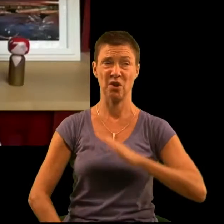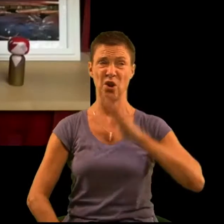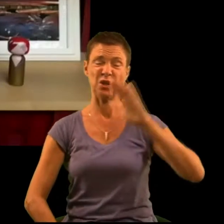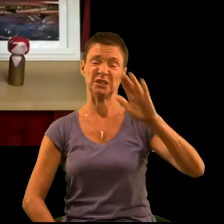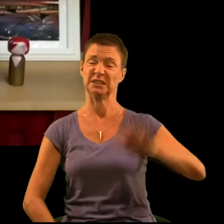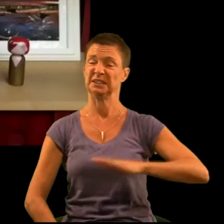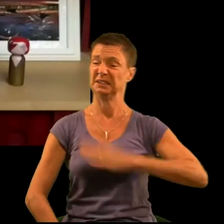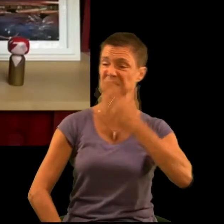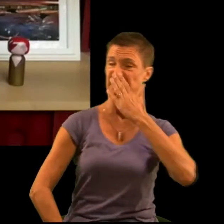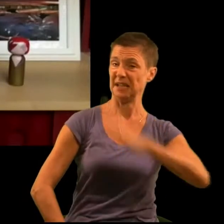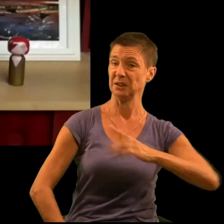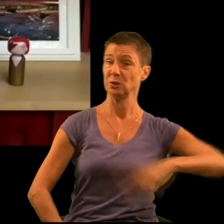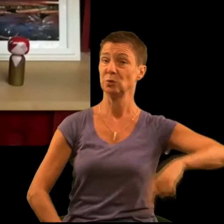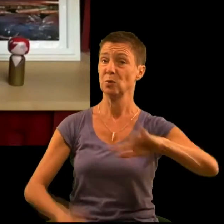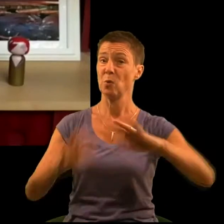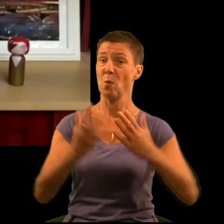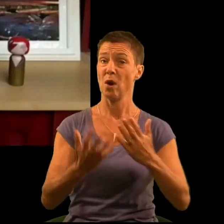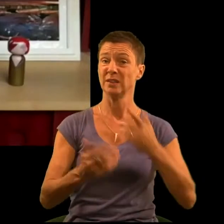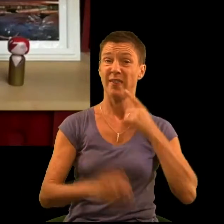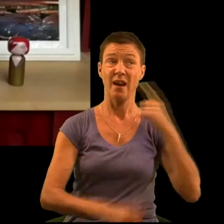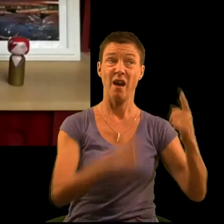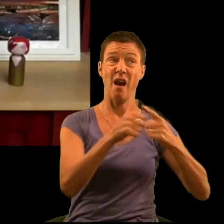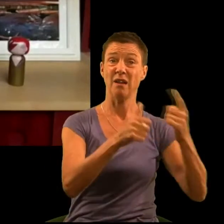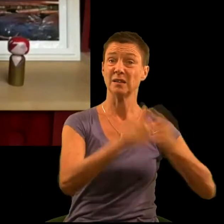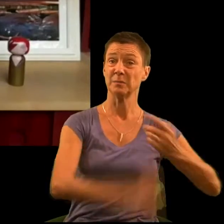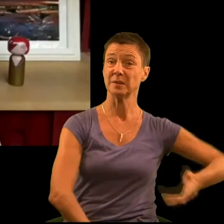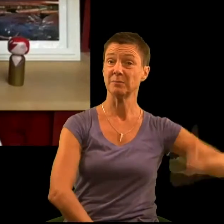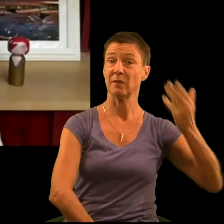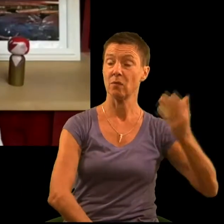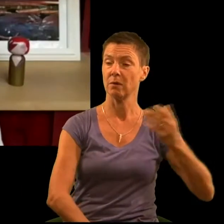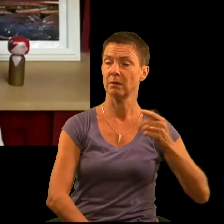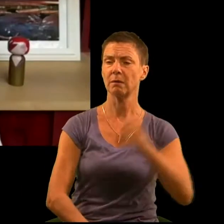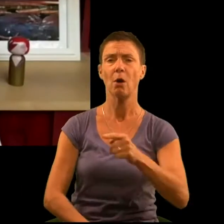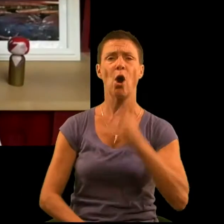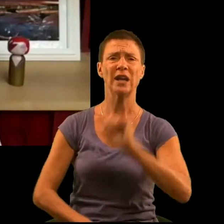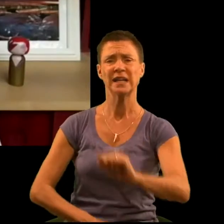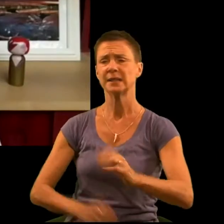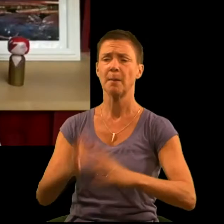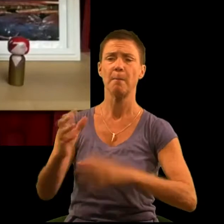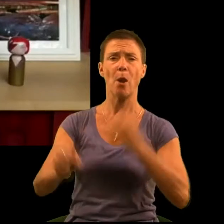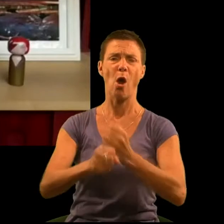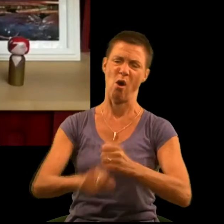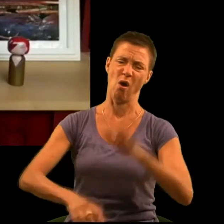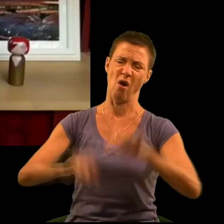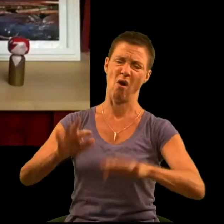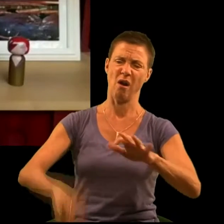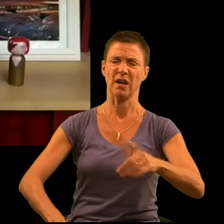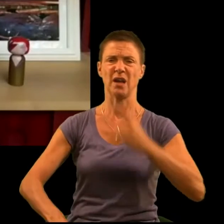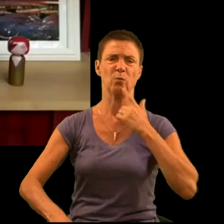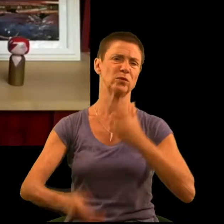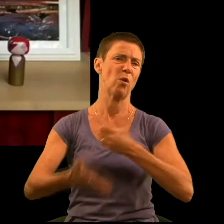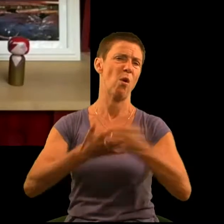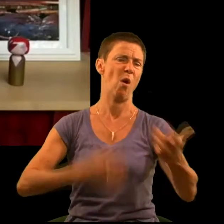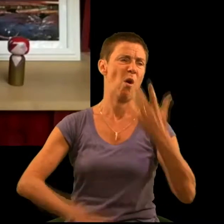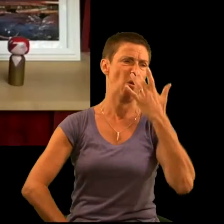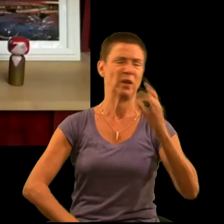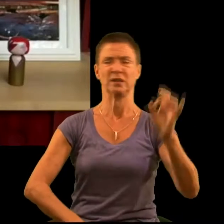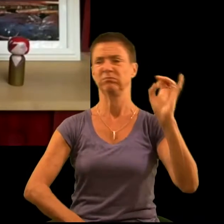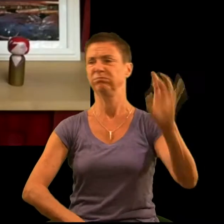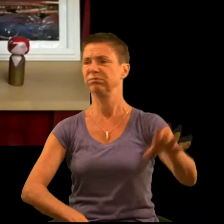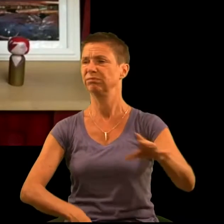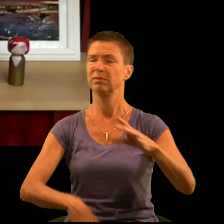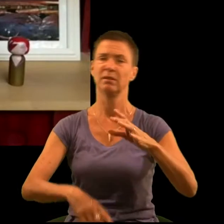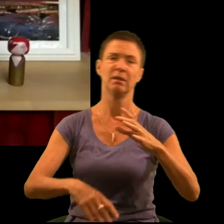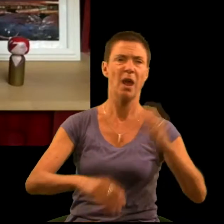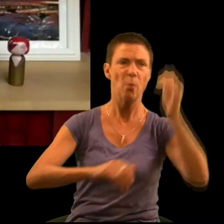the world than Artemis had been when he lived in it. On Miles's blog, Miles to Go, he regularly disparaged noticed scientists